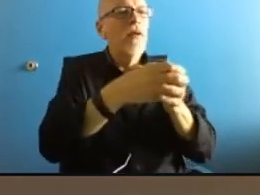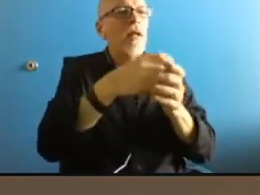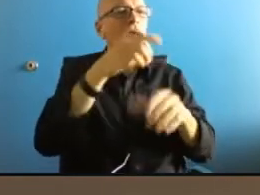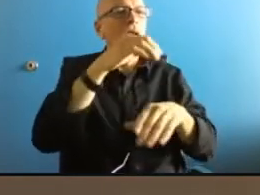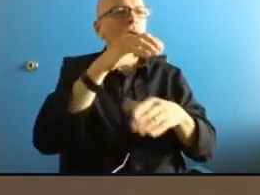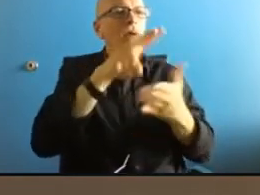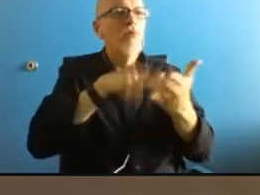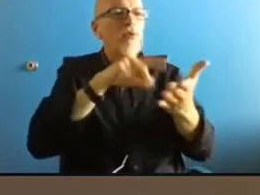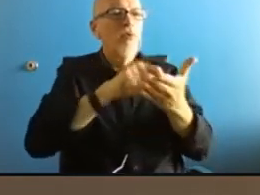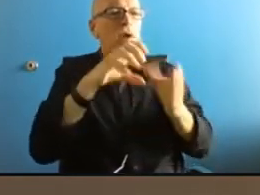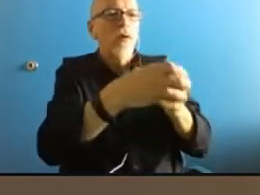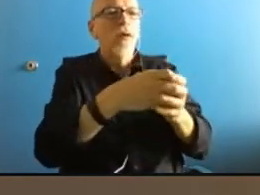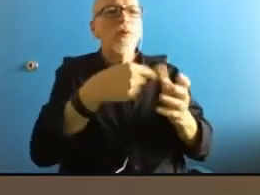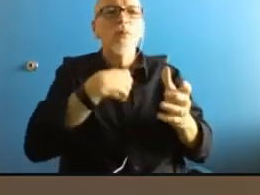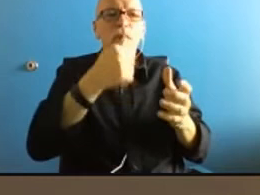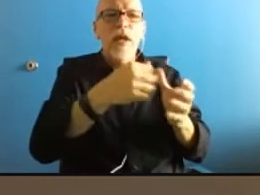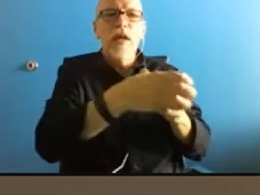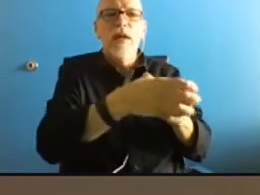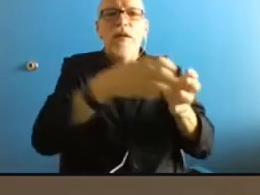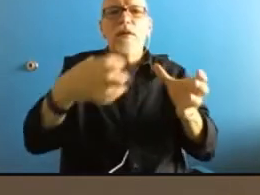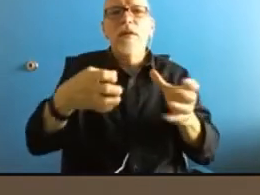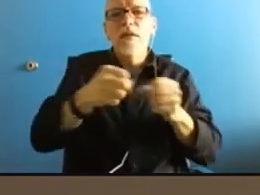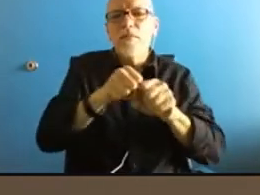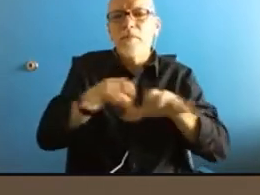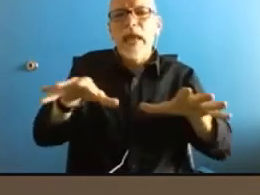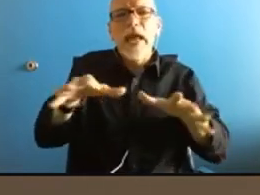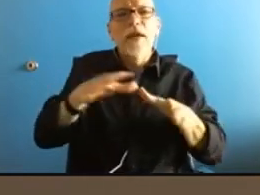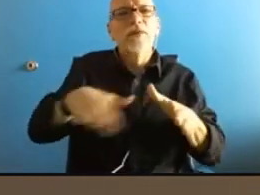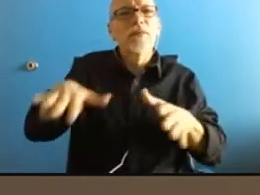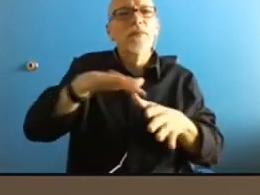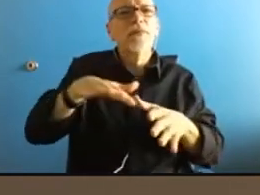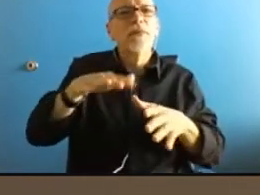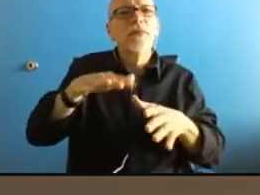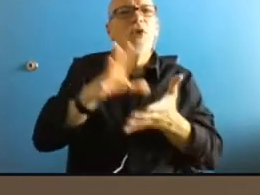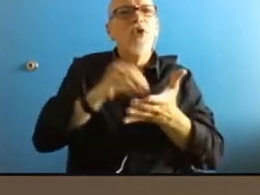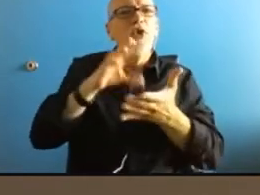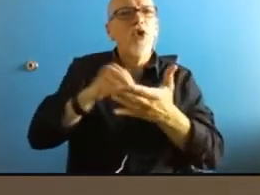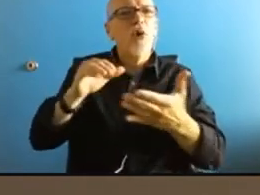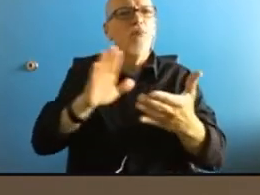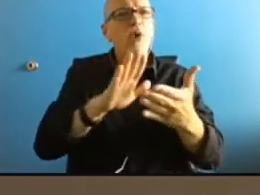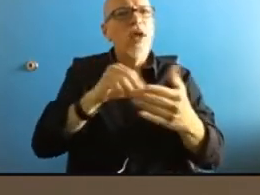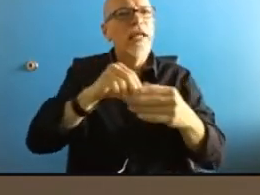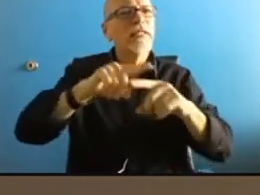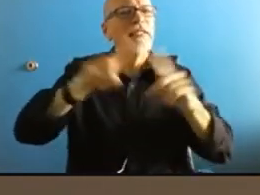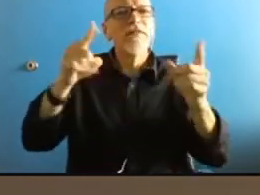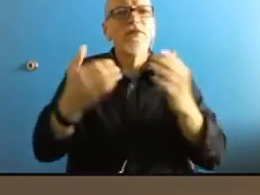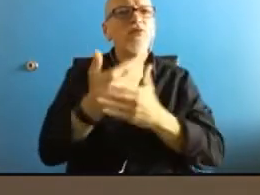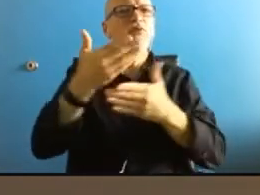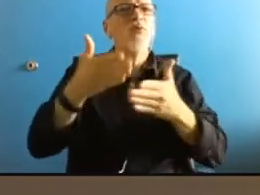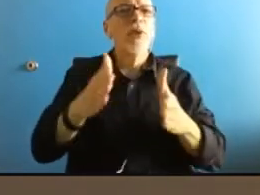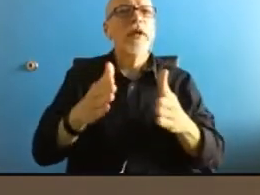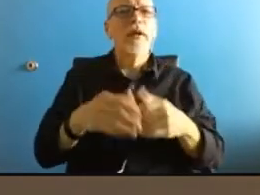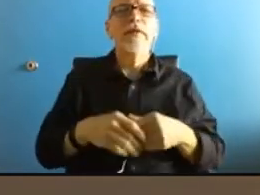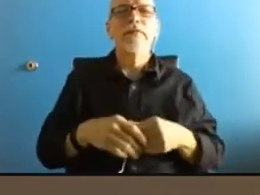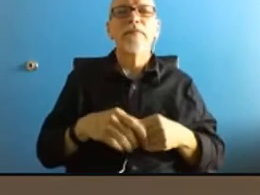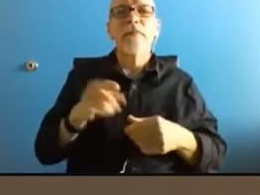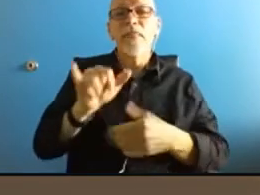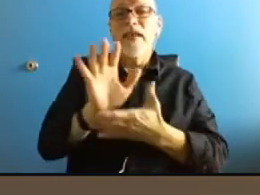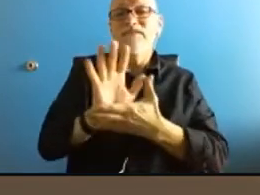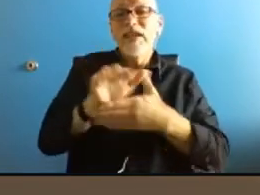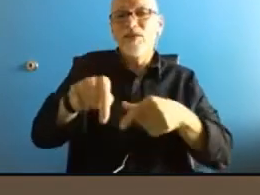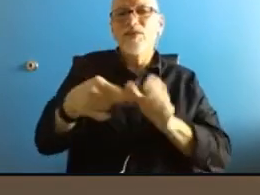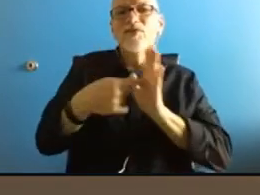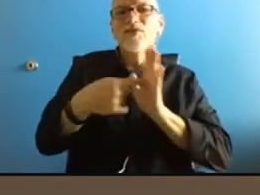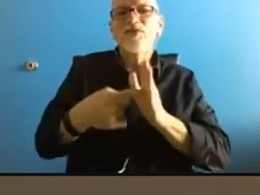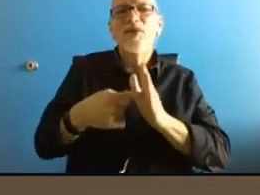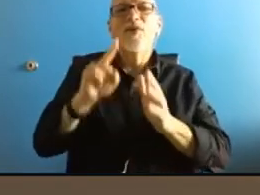in approaching learning in a whole new way. And so, the video is showing how